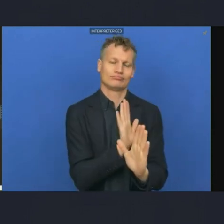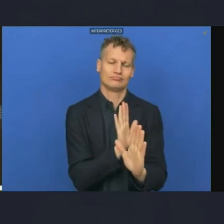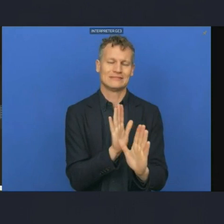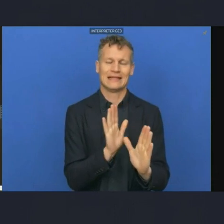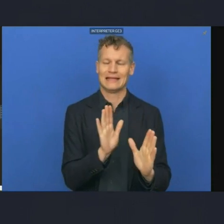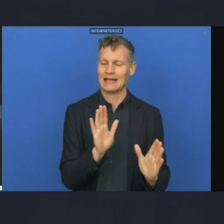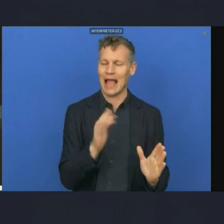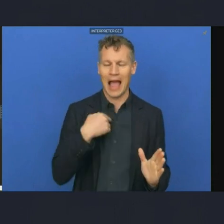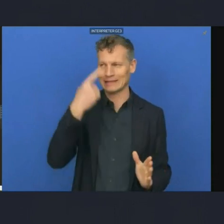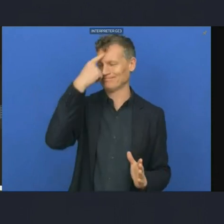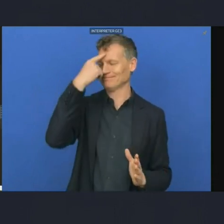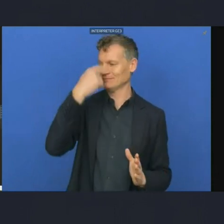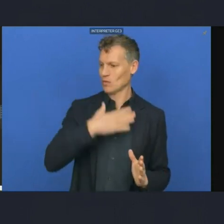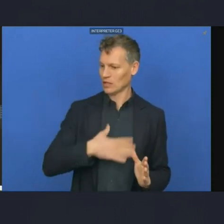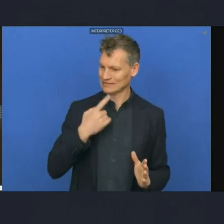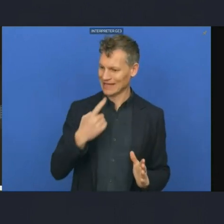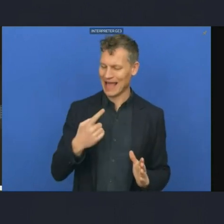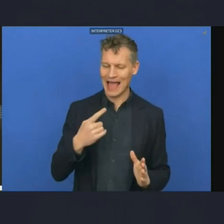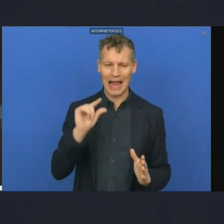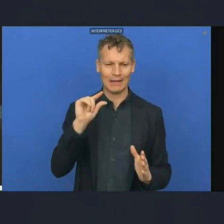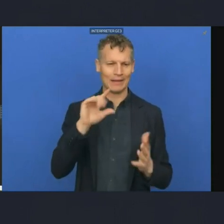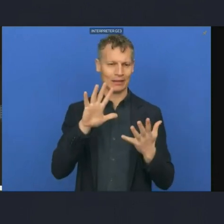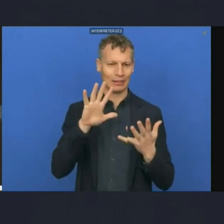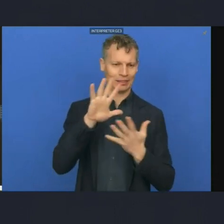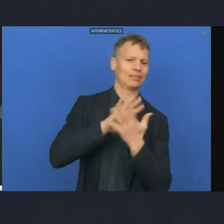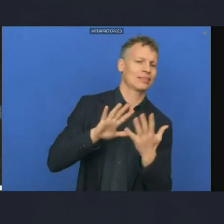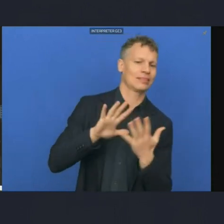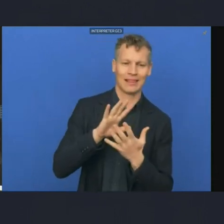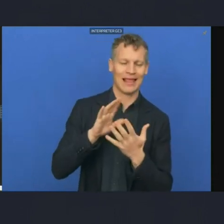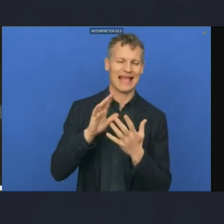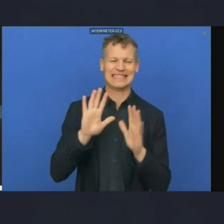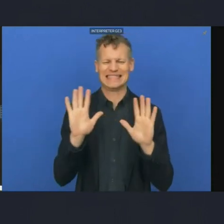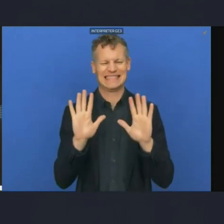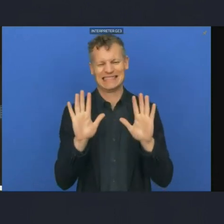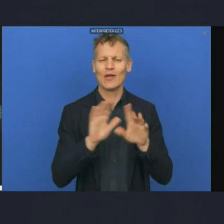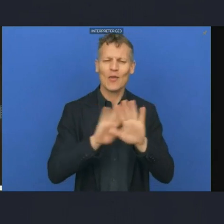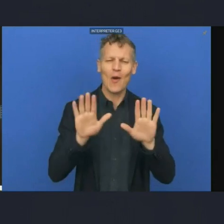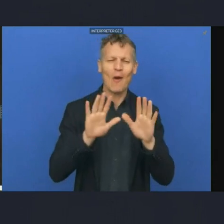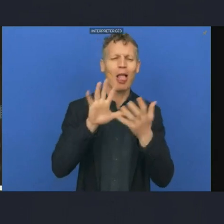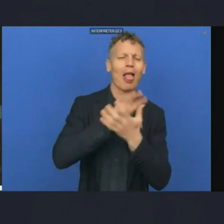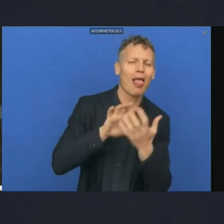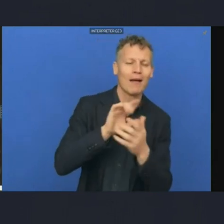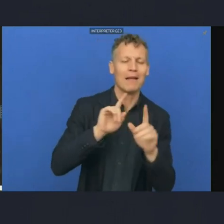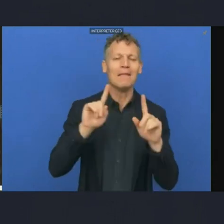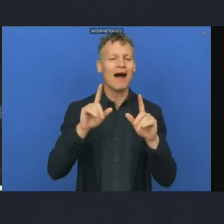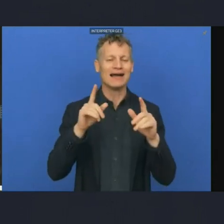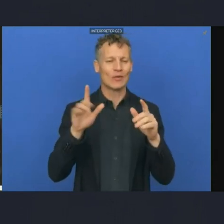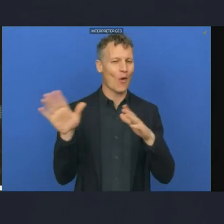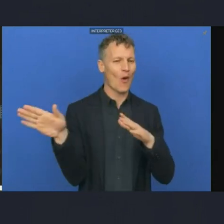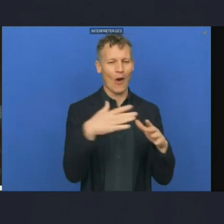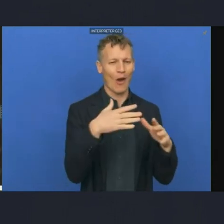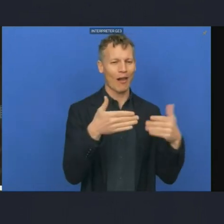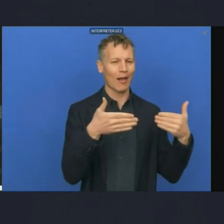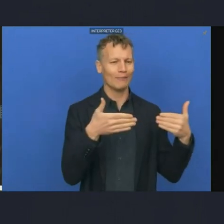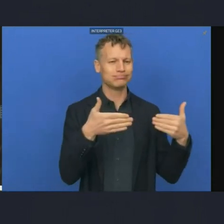say, chaotic, it's not the right words, but everything was postponed because it was, there was a